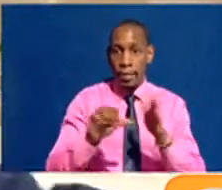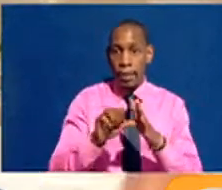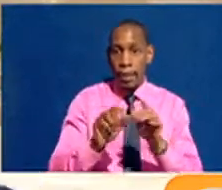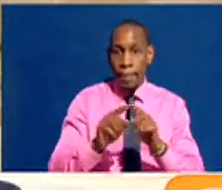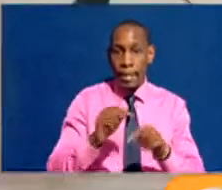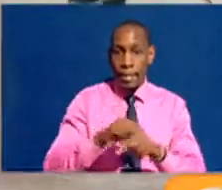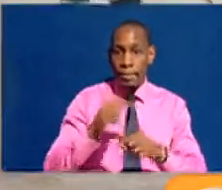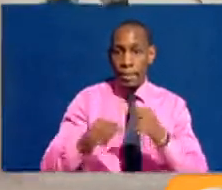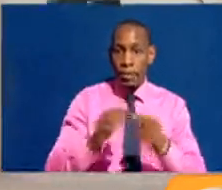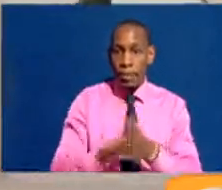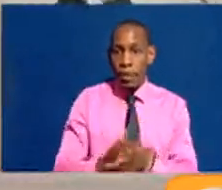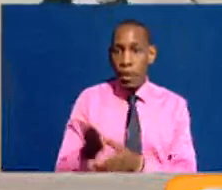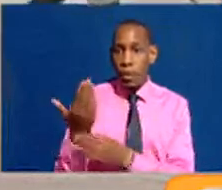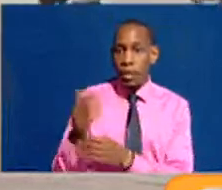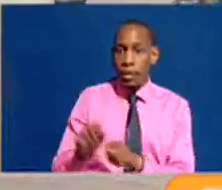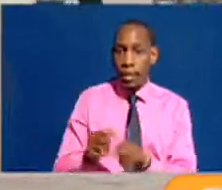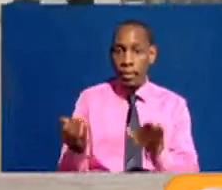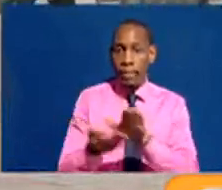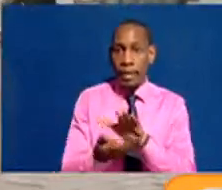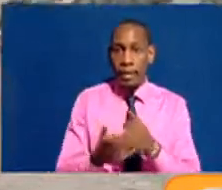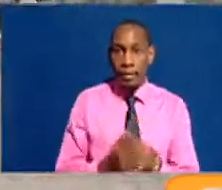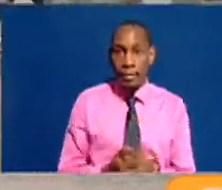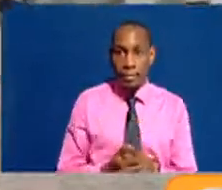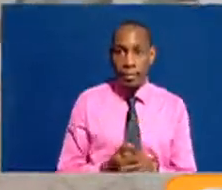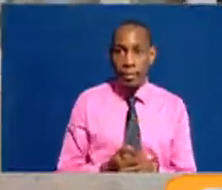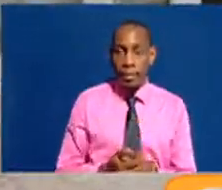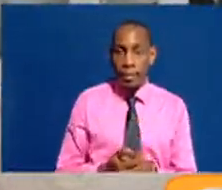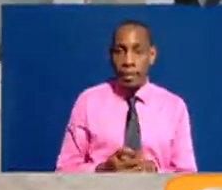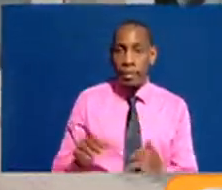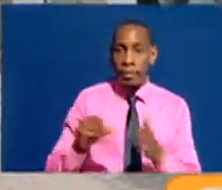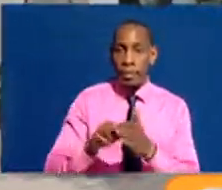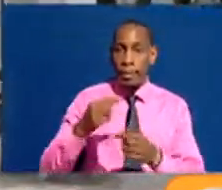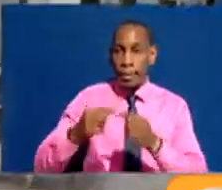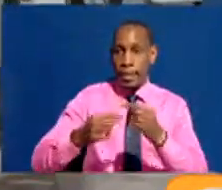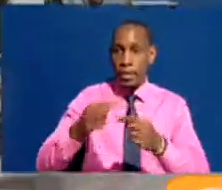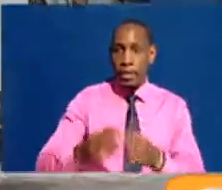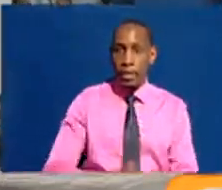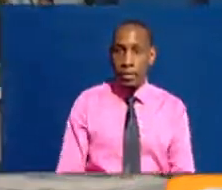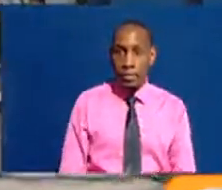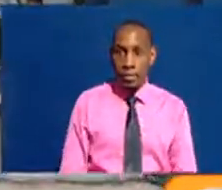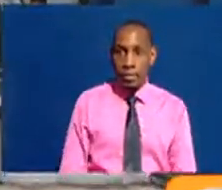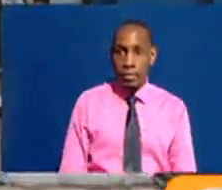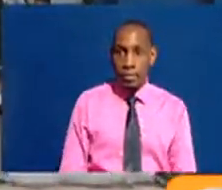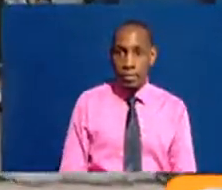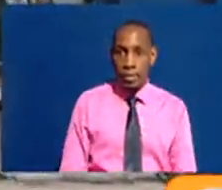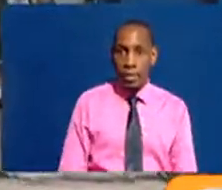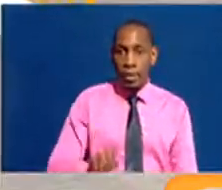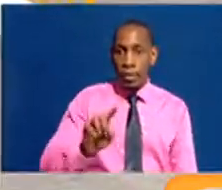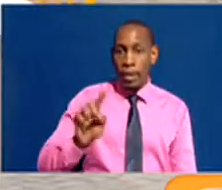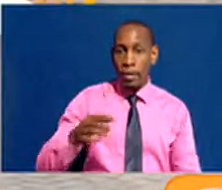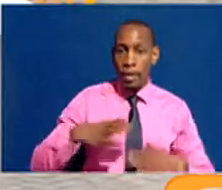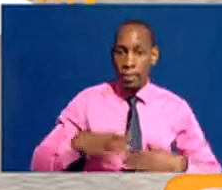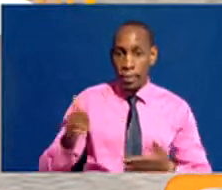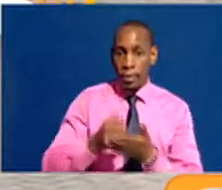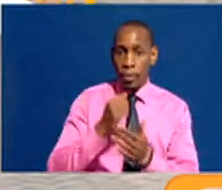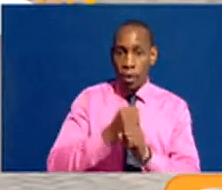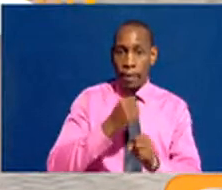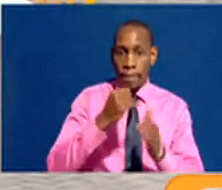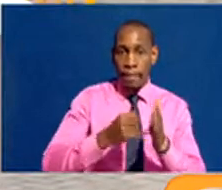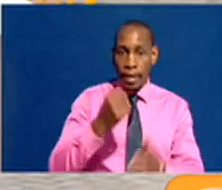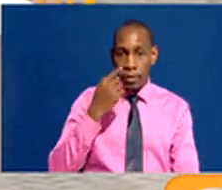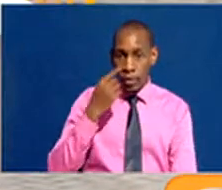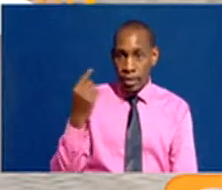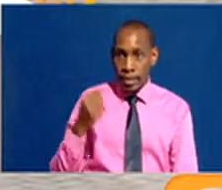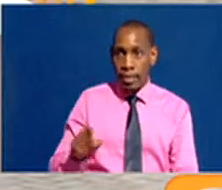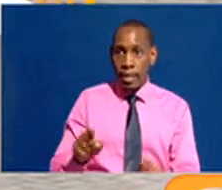if we just keep it on the papers and the files, it will be always fraudulent. Over 1,000 people are employed at this factory, and